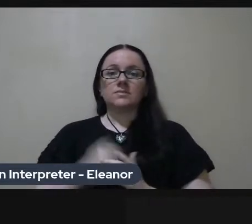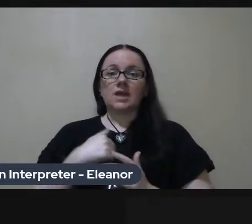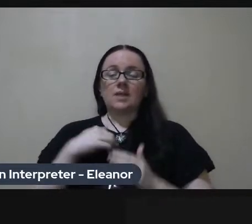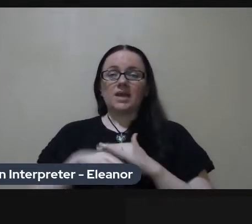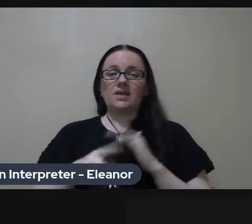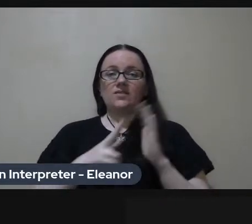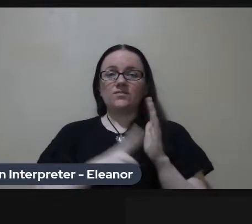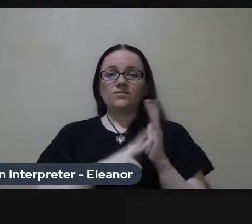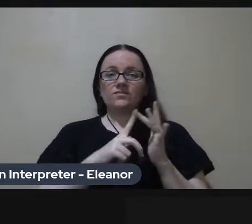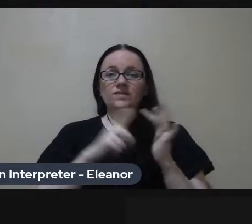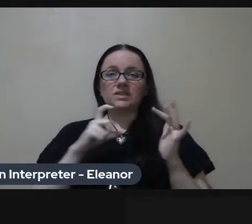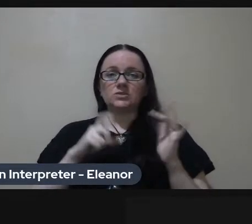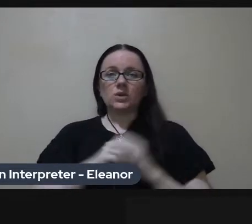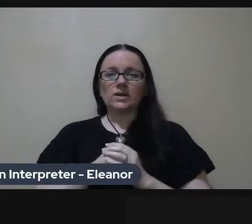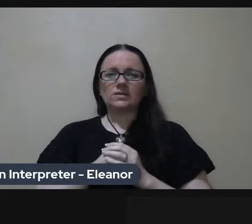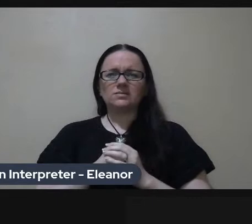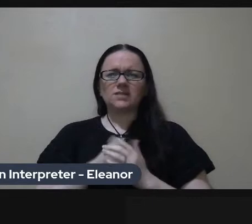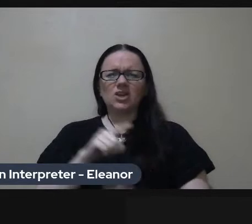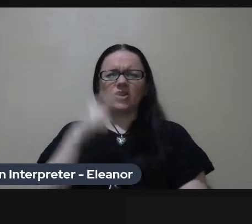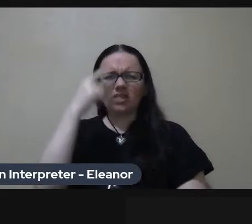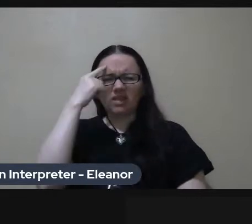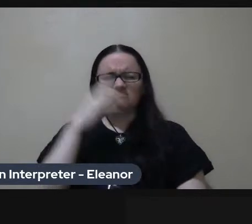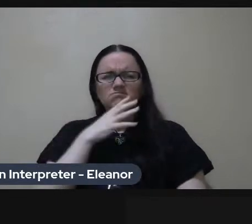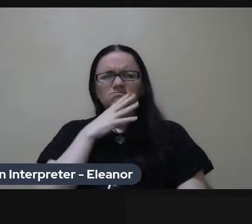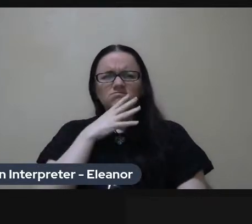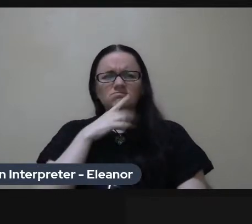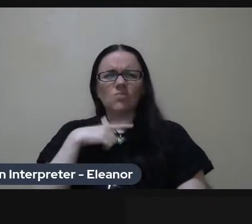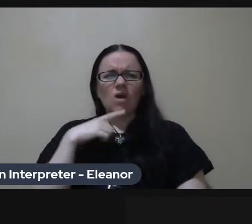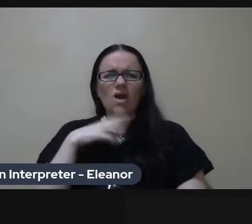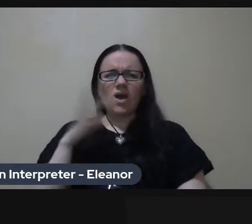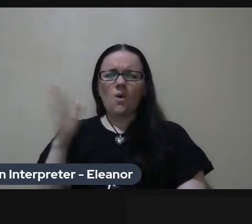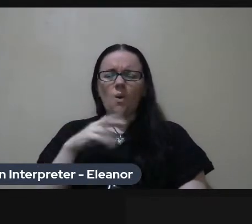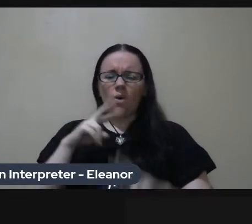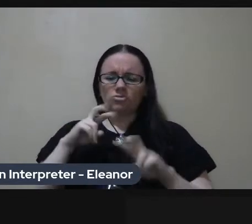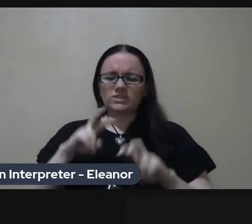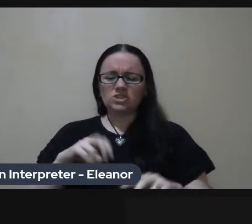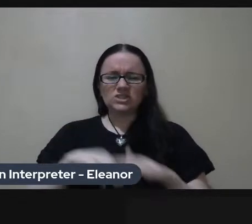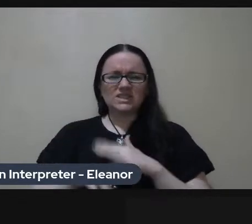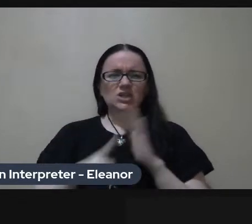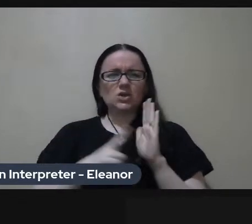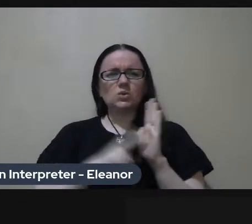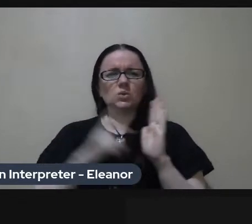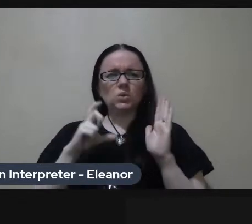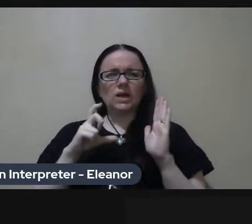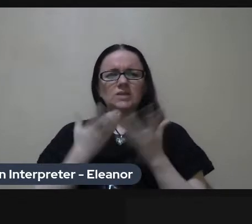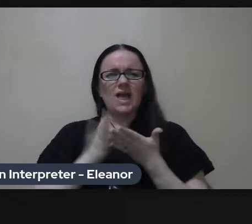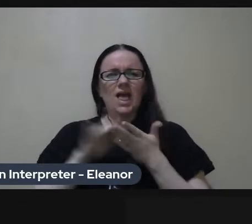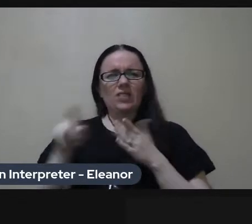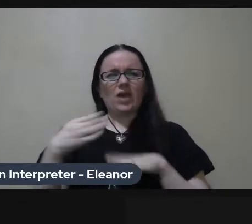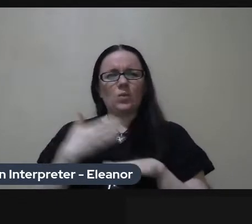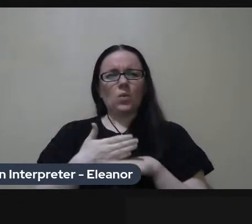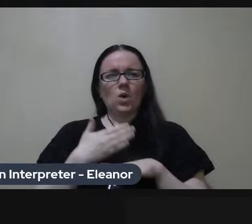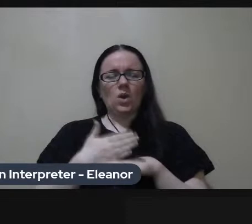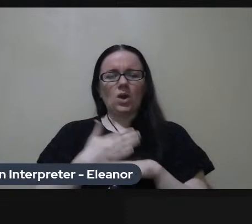Victoria, and you'll probably think, well, hang on, the researchers are in Newcastle. How does that work? And I'll tell you a little bit